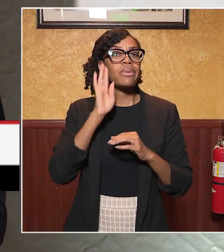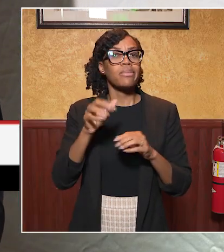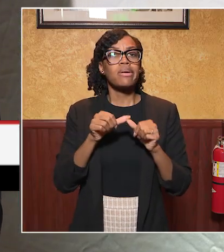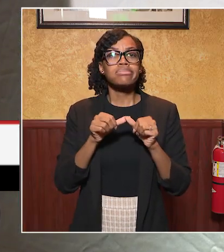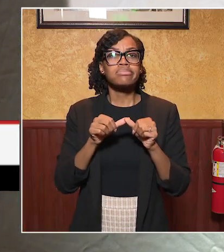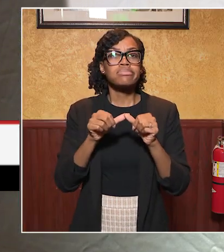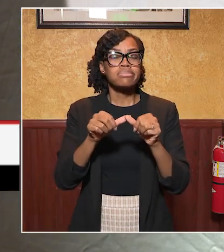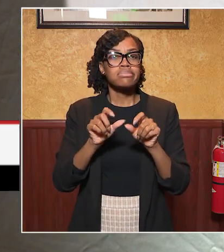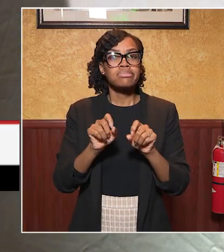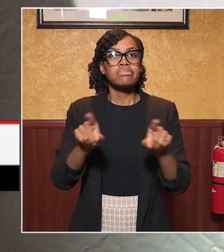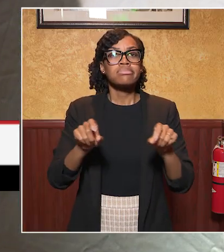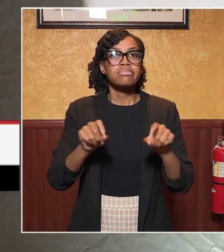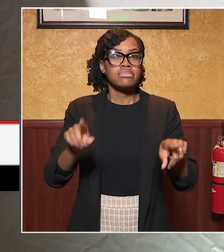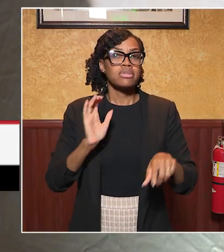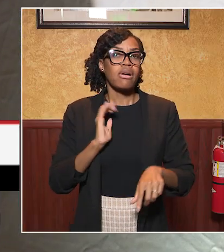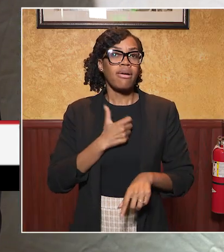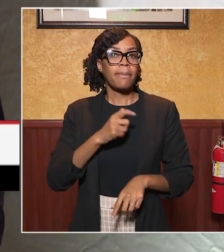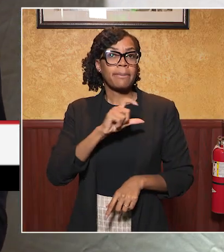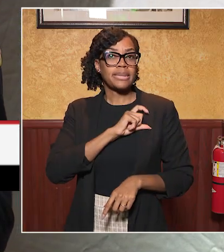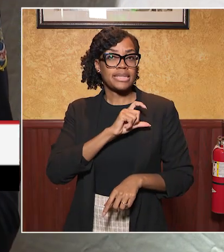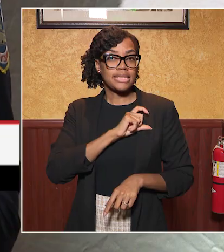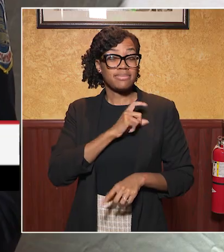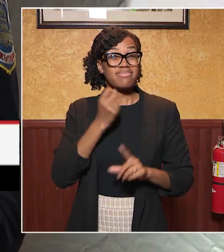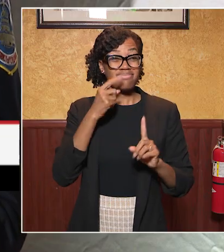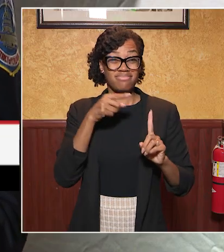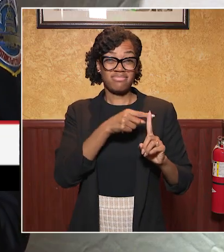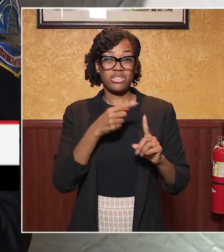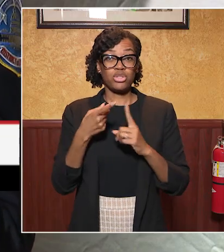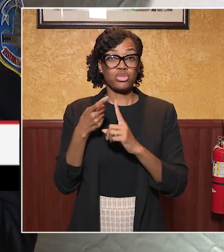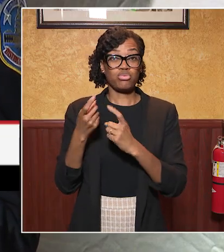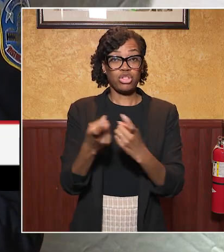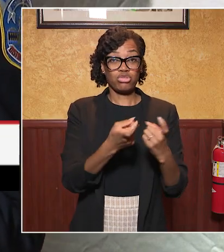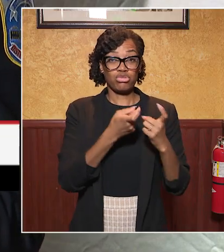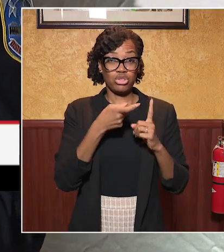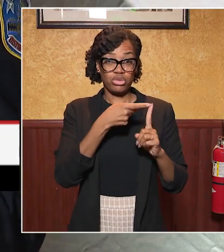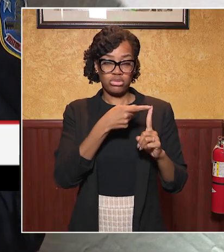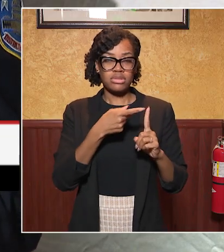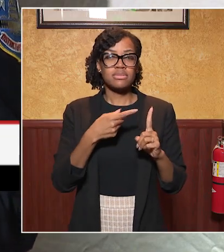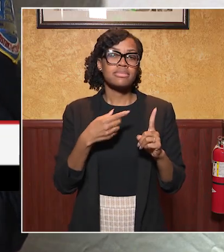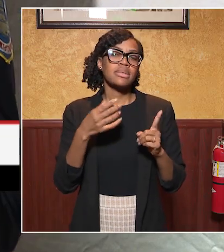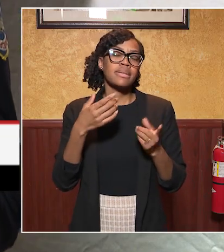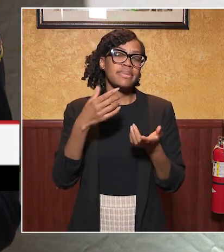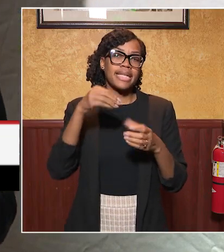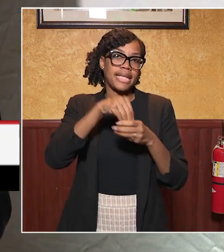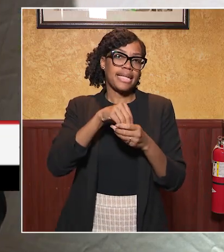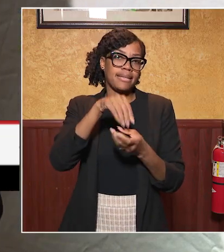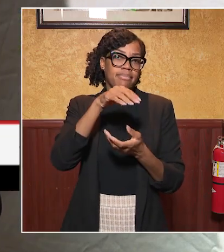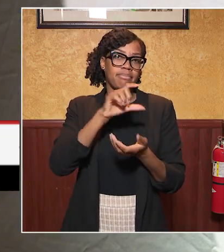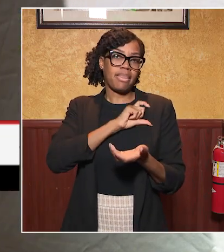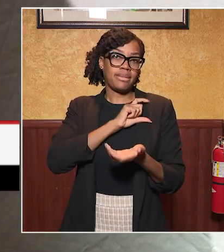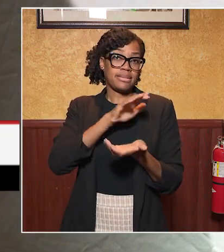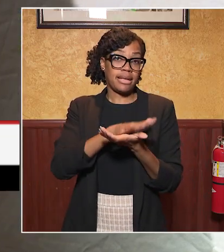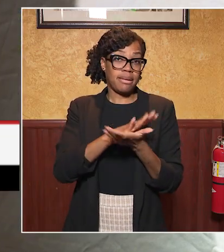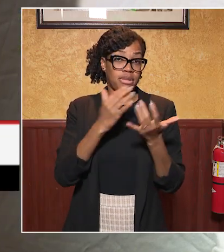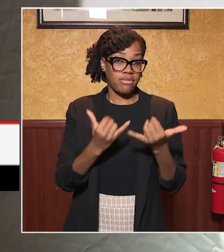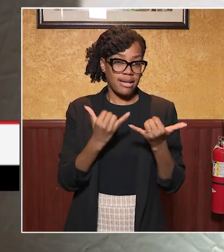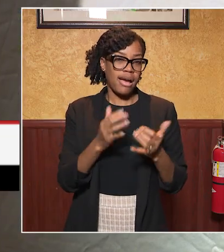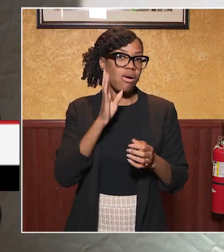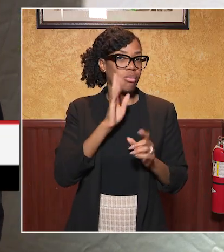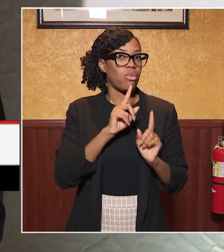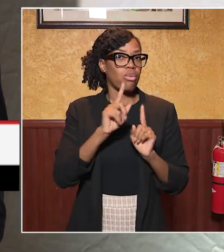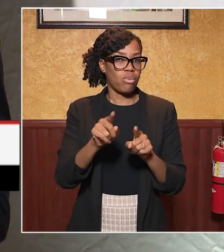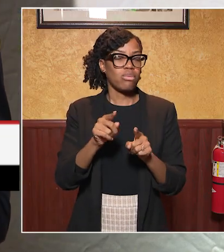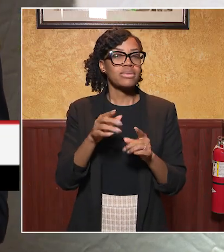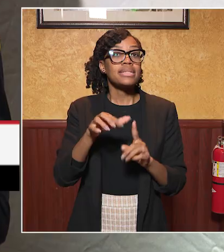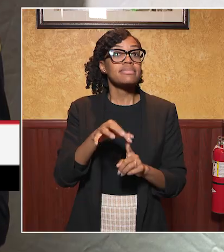currently assigned at our Metropolitan Police Academy to bolster our visibility in our city and certainly in the commercial corridor